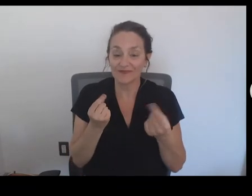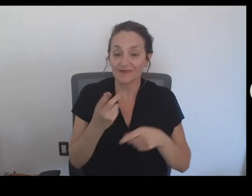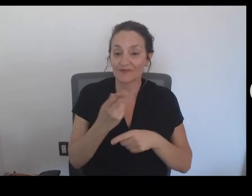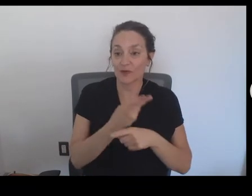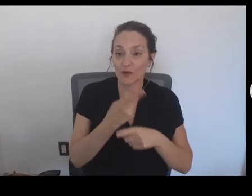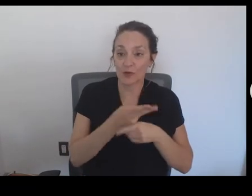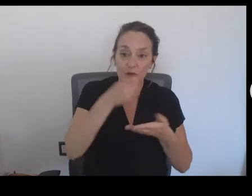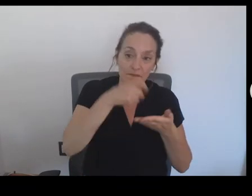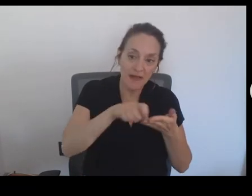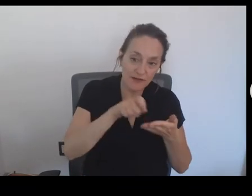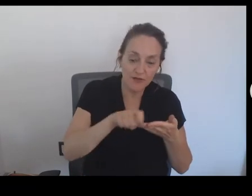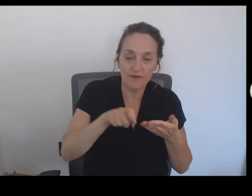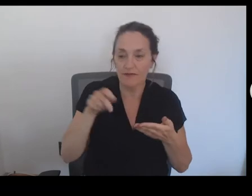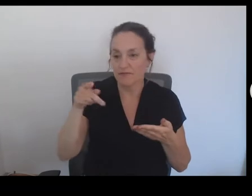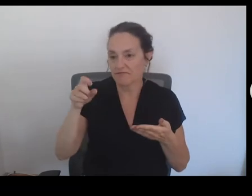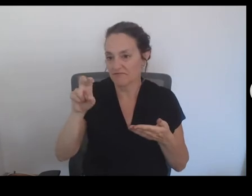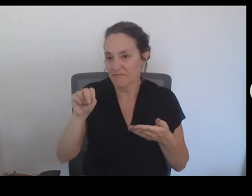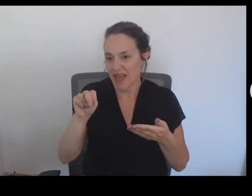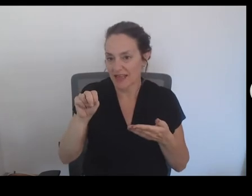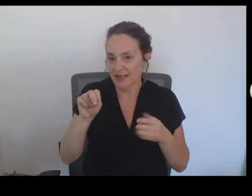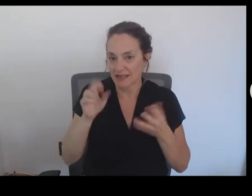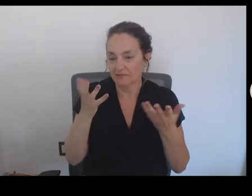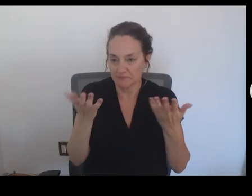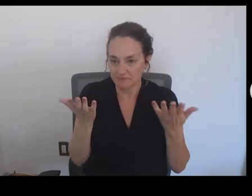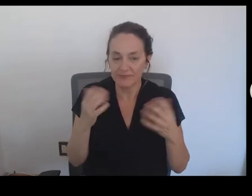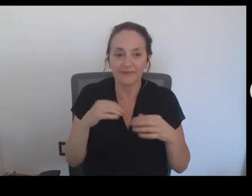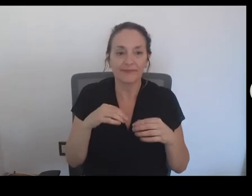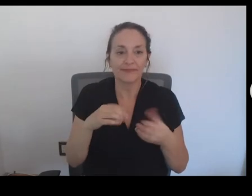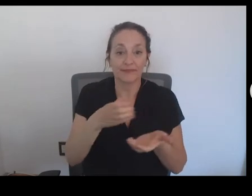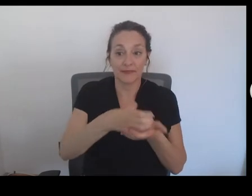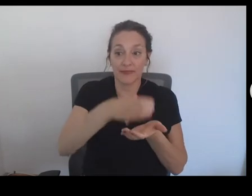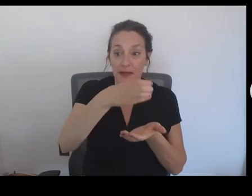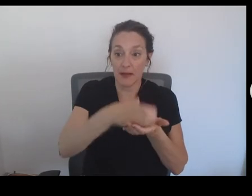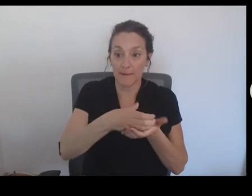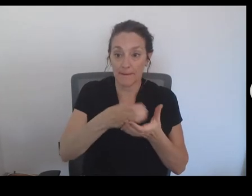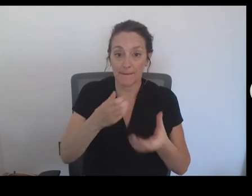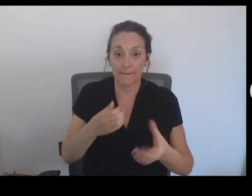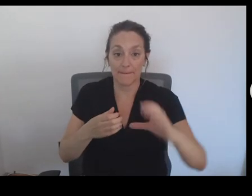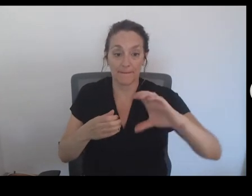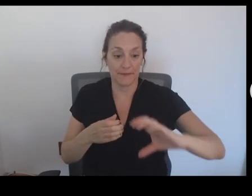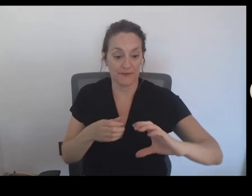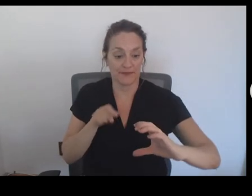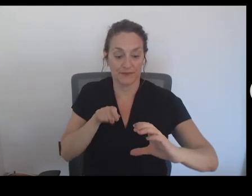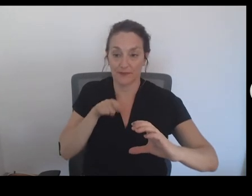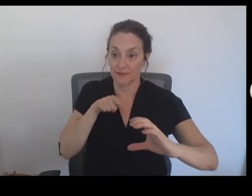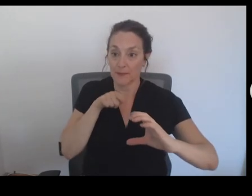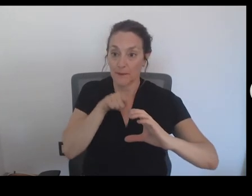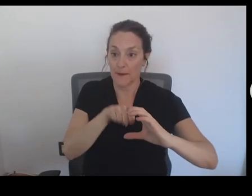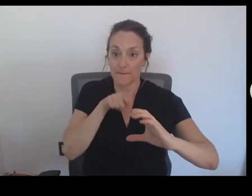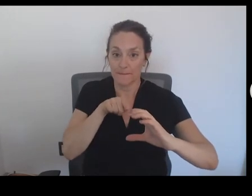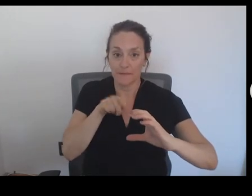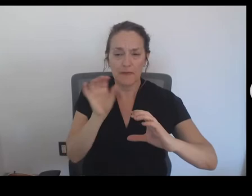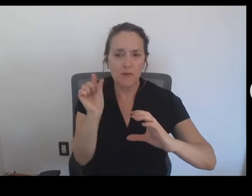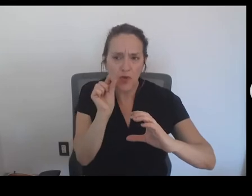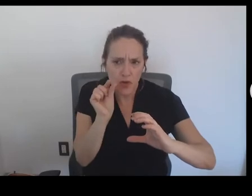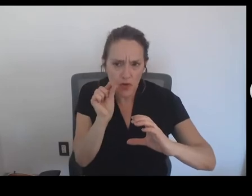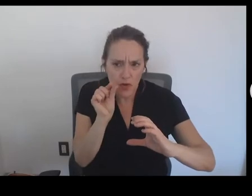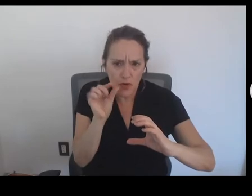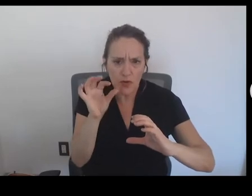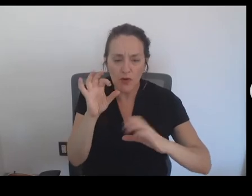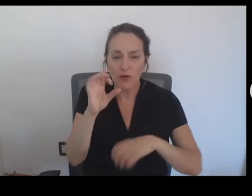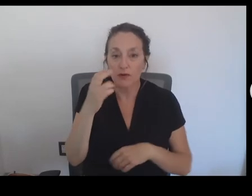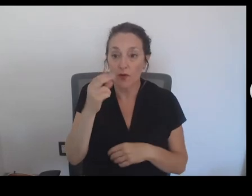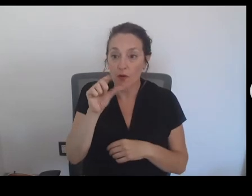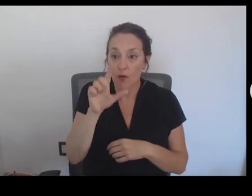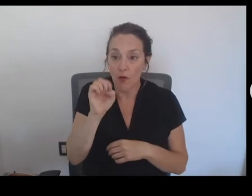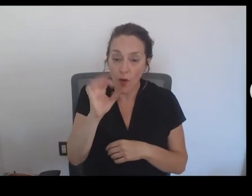pen, and you're gonna poke a hole in the bottom of your cup. Just a little hole, not too big